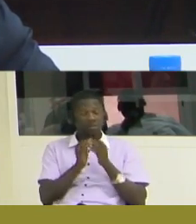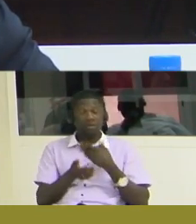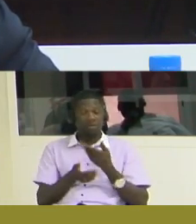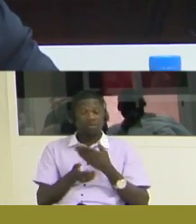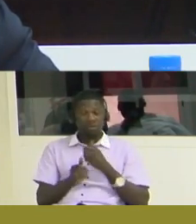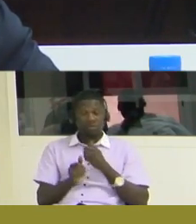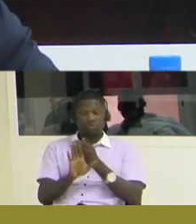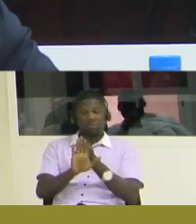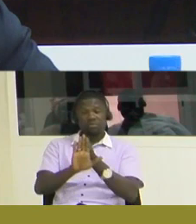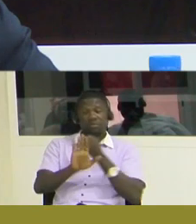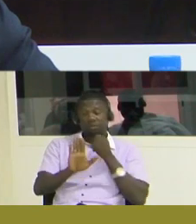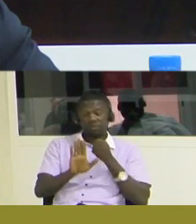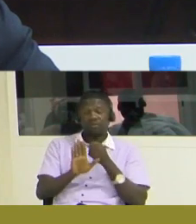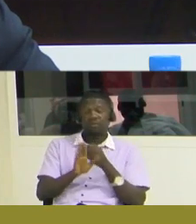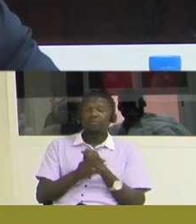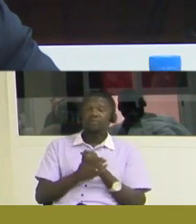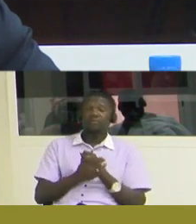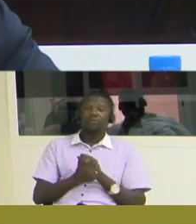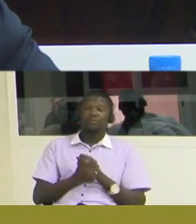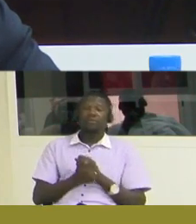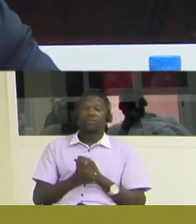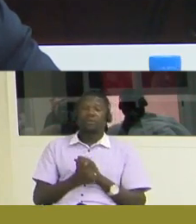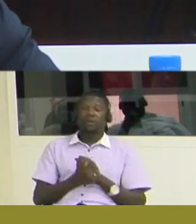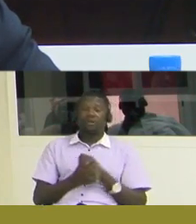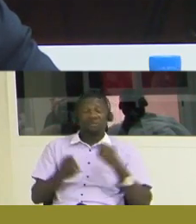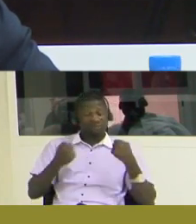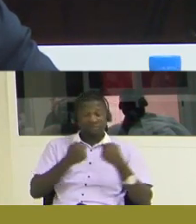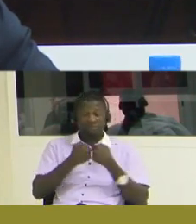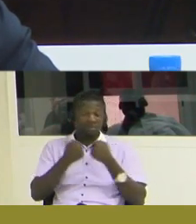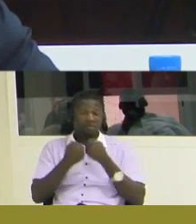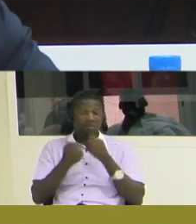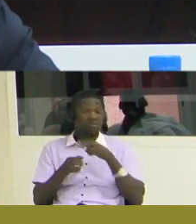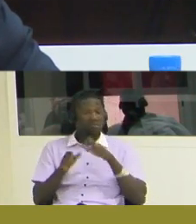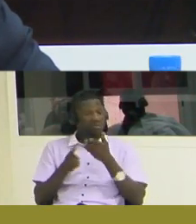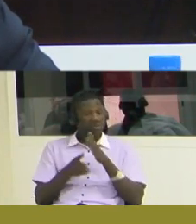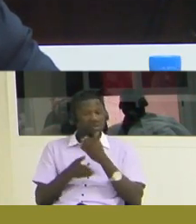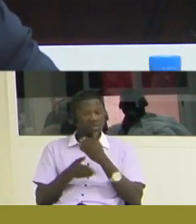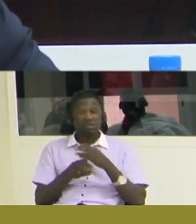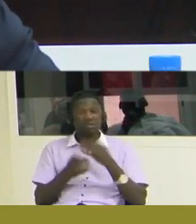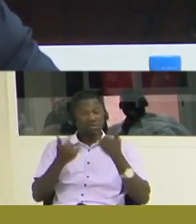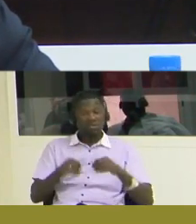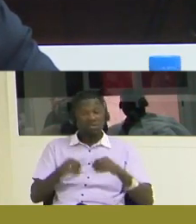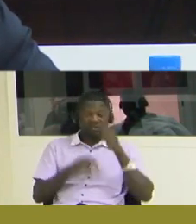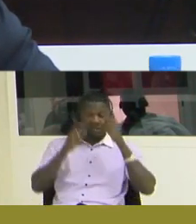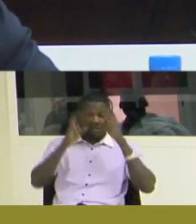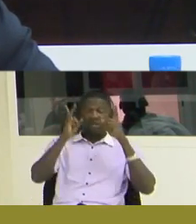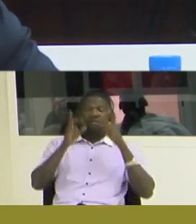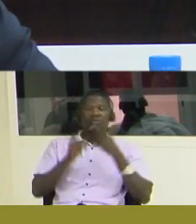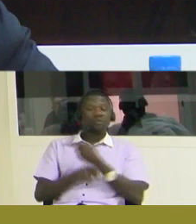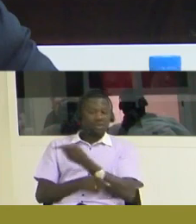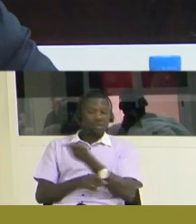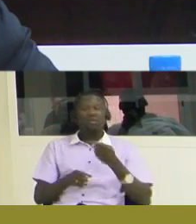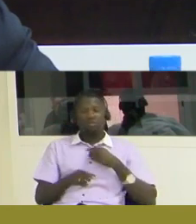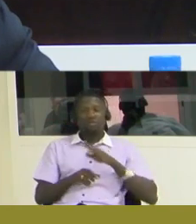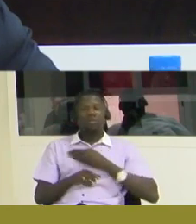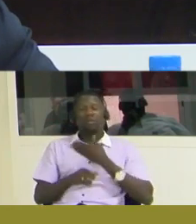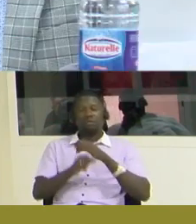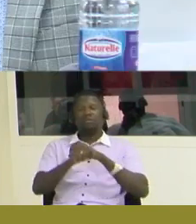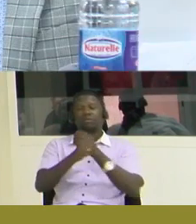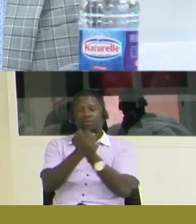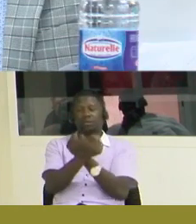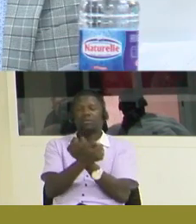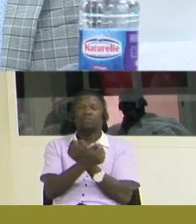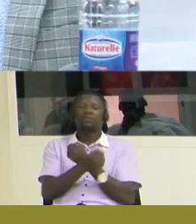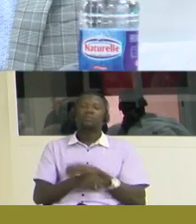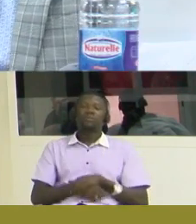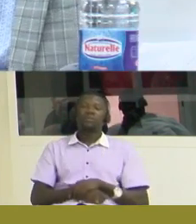prevent a fight of some kind and loss of life they had to be arrested and what happened